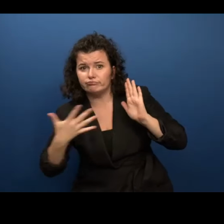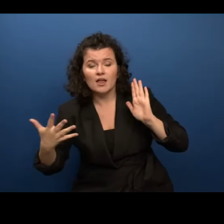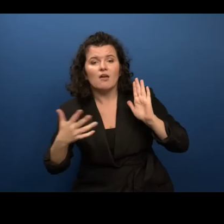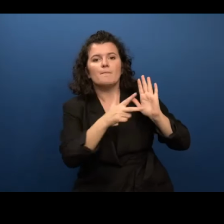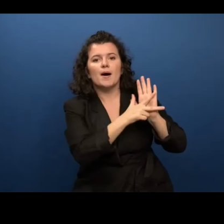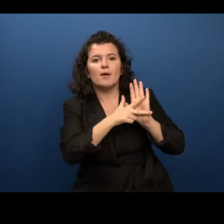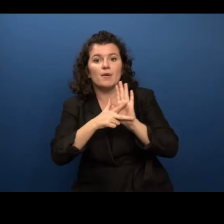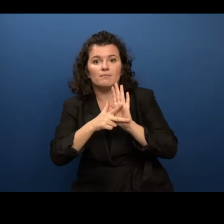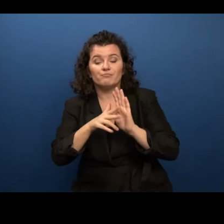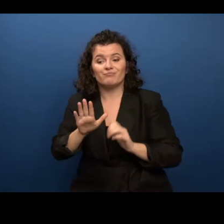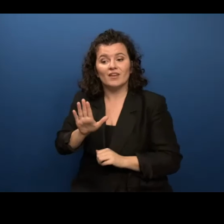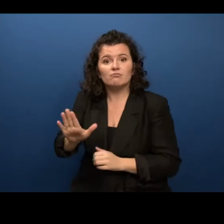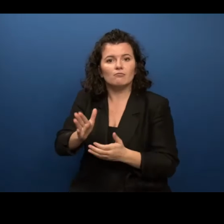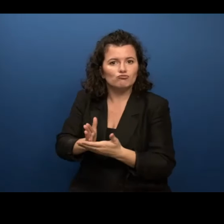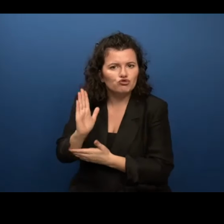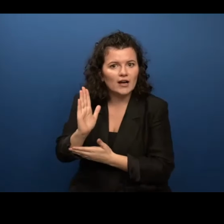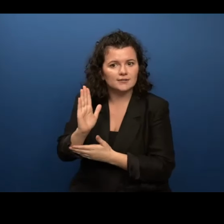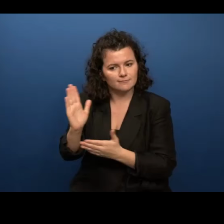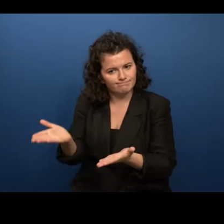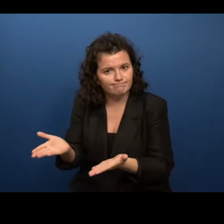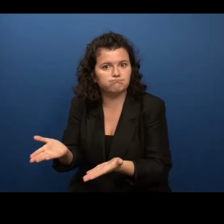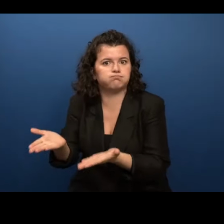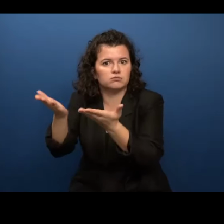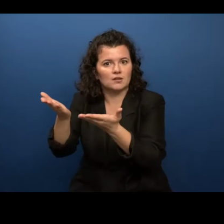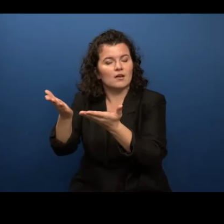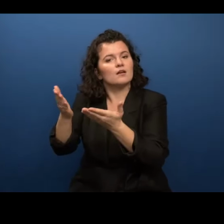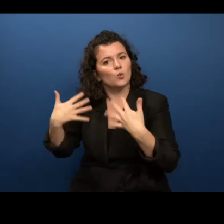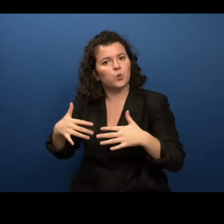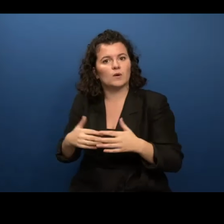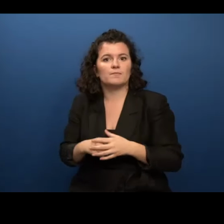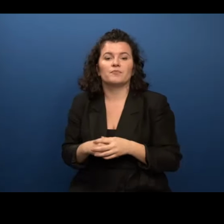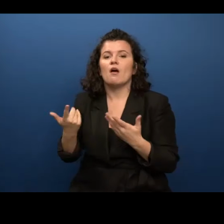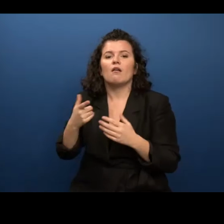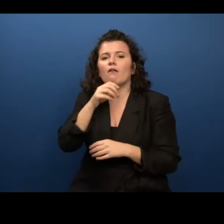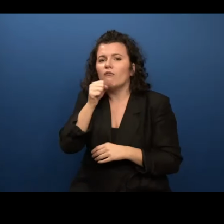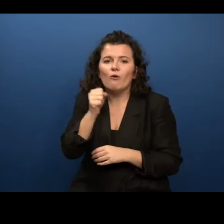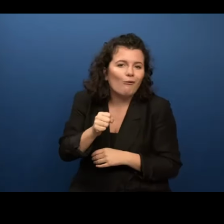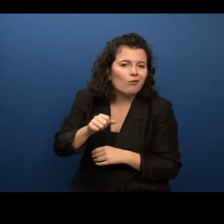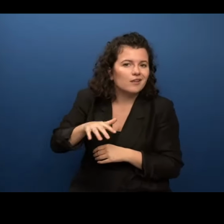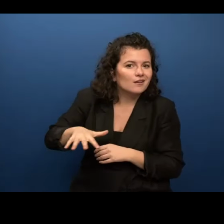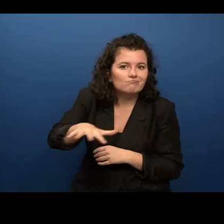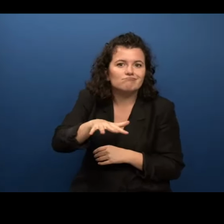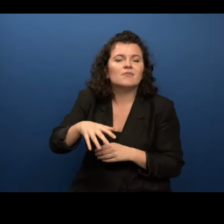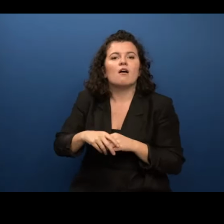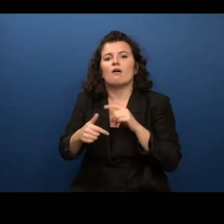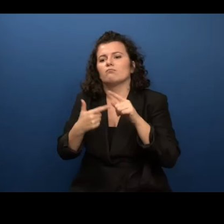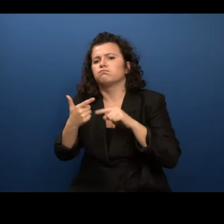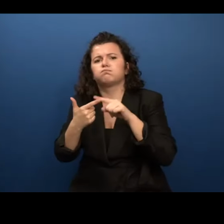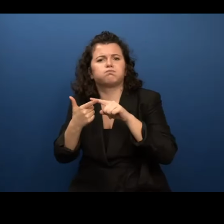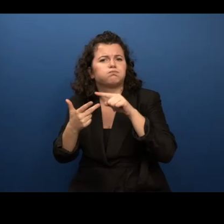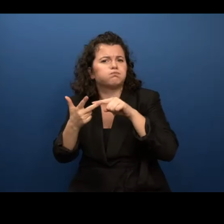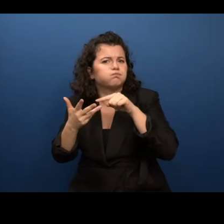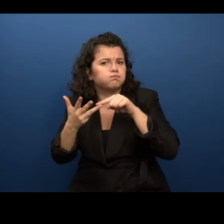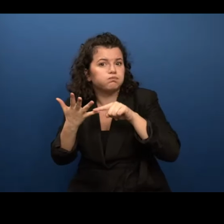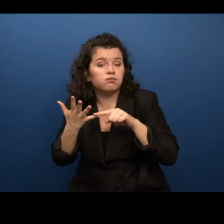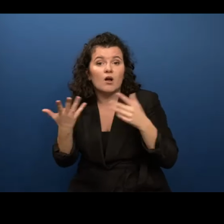as Constitution of Kenya, public participation, LD rights, Community Land Act, and the FGM, issues of climate